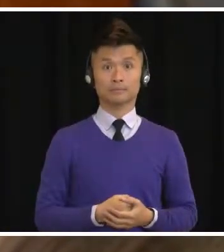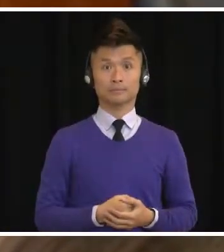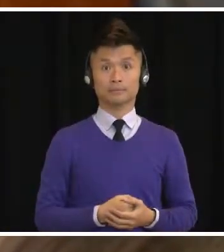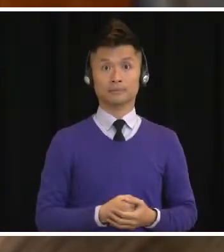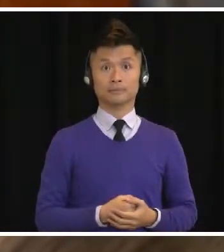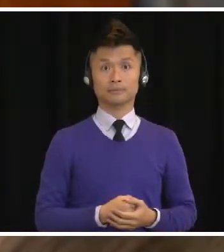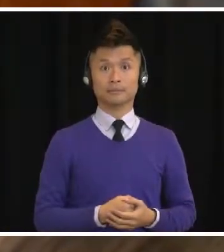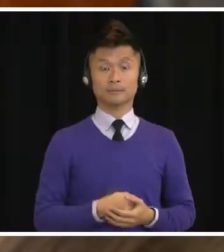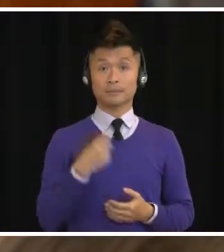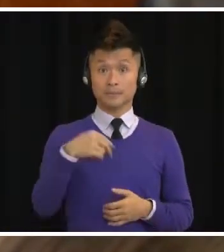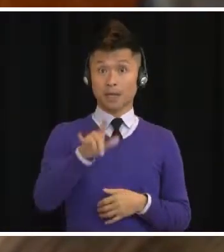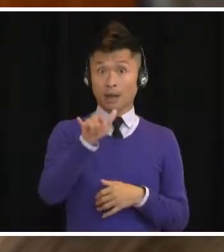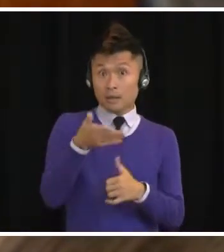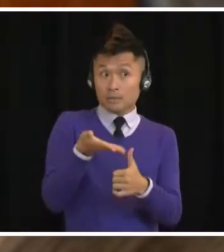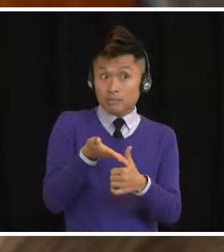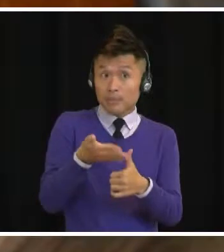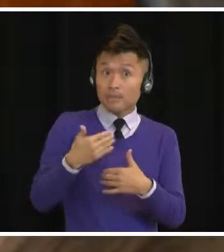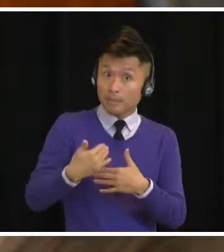subject.